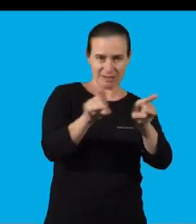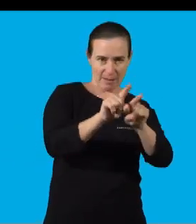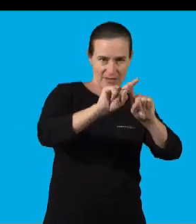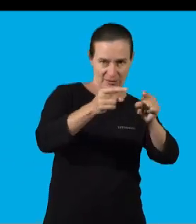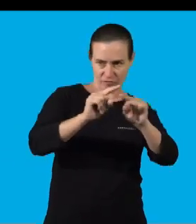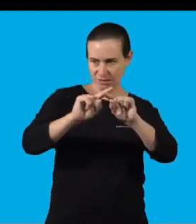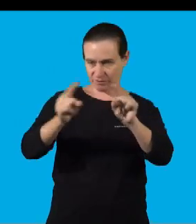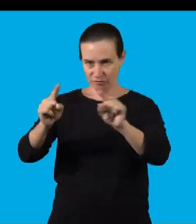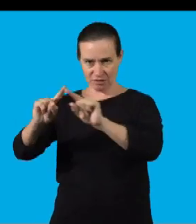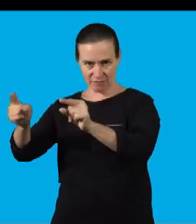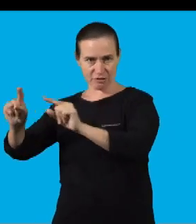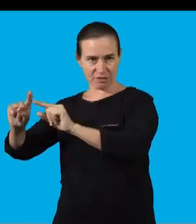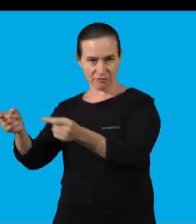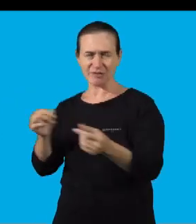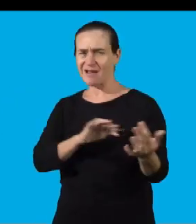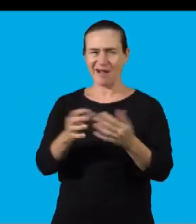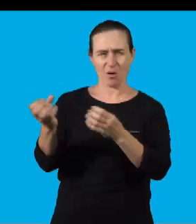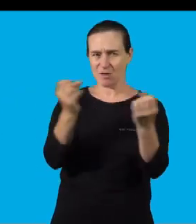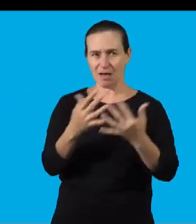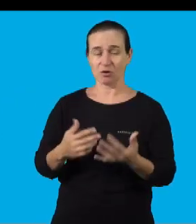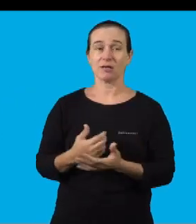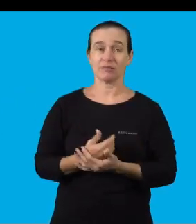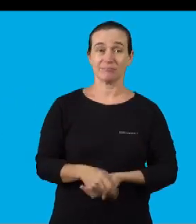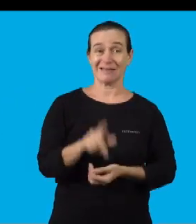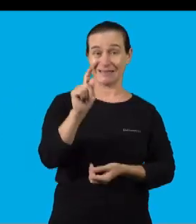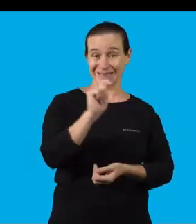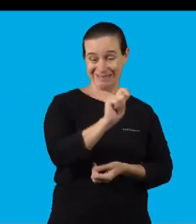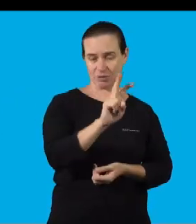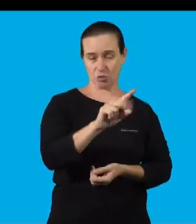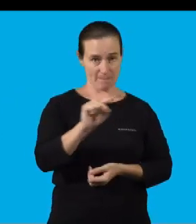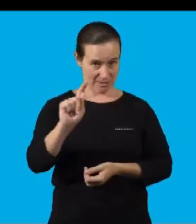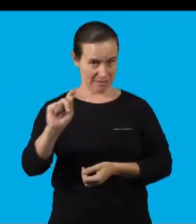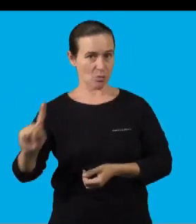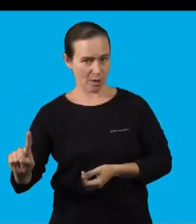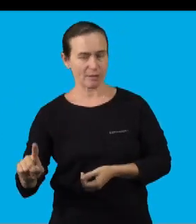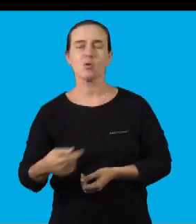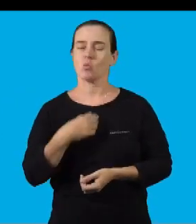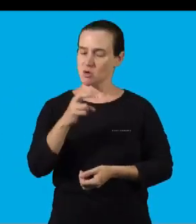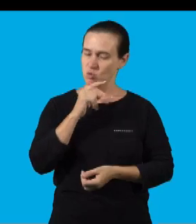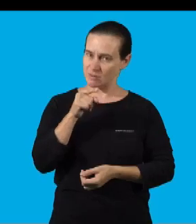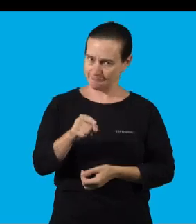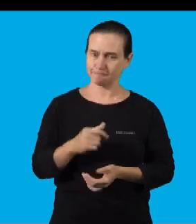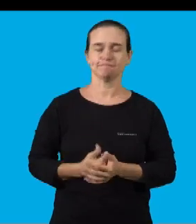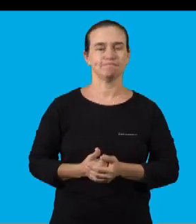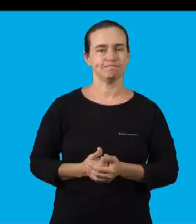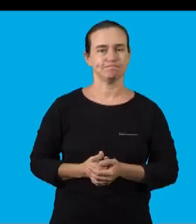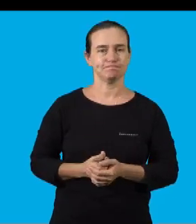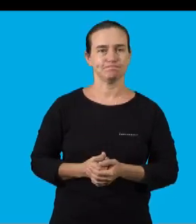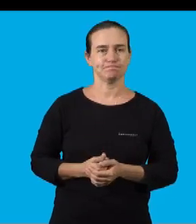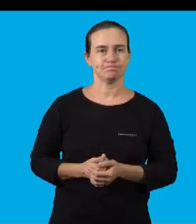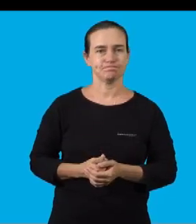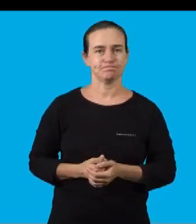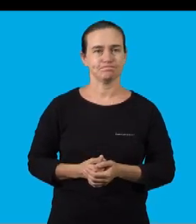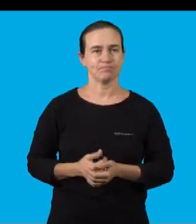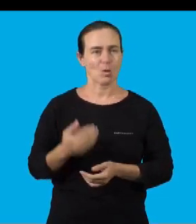difference, and that is represented or calculated by saying T2 minus T1. And that is exactly what we are going to do here.